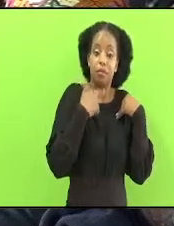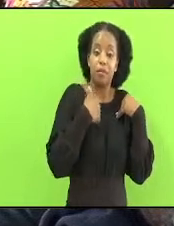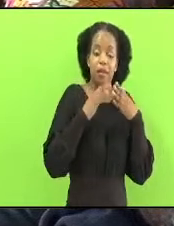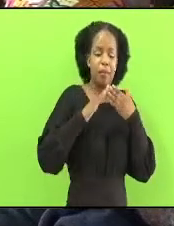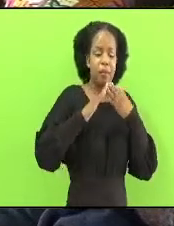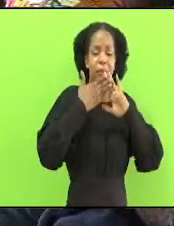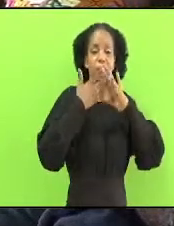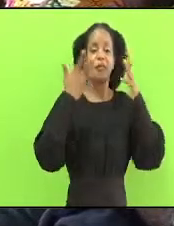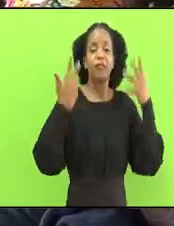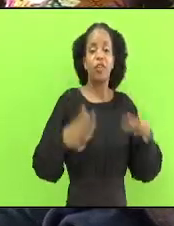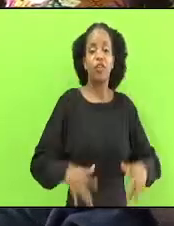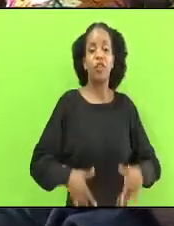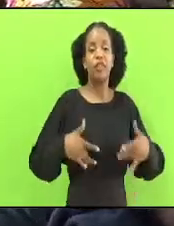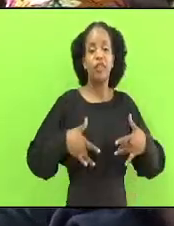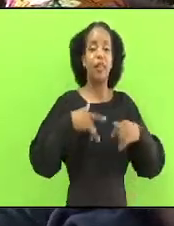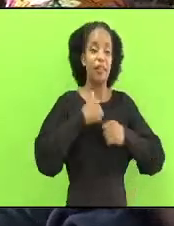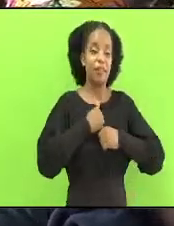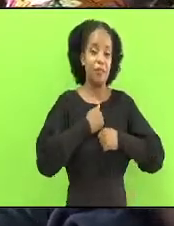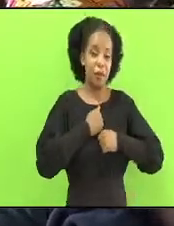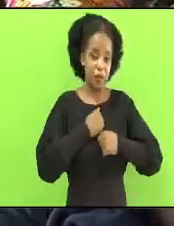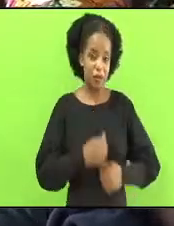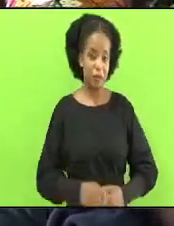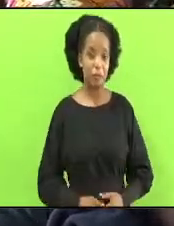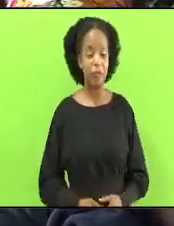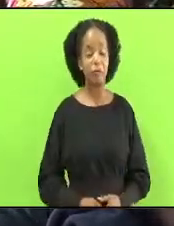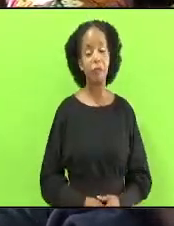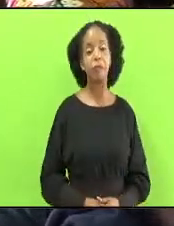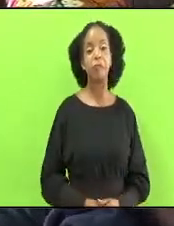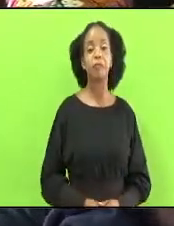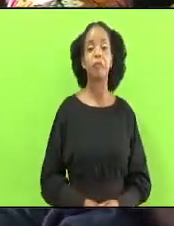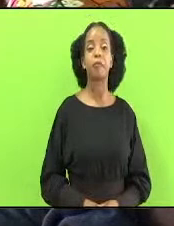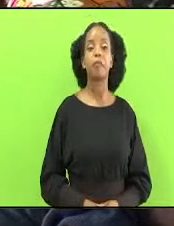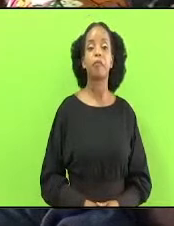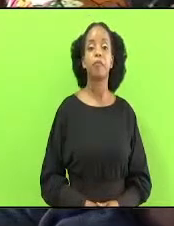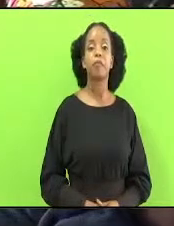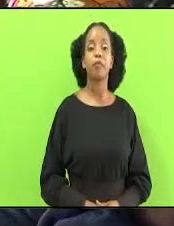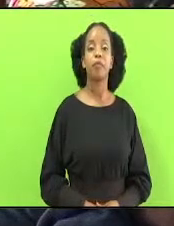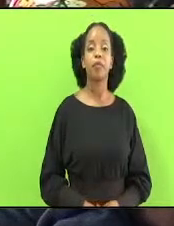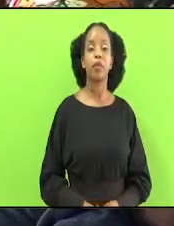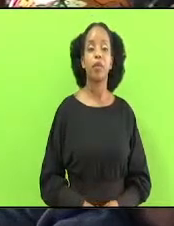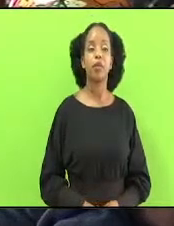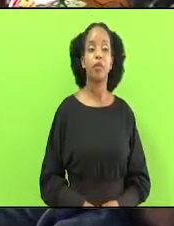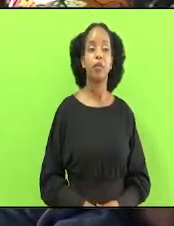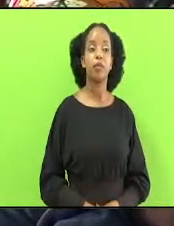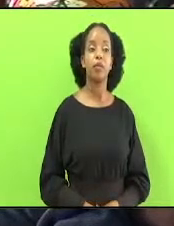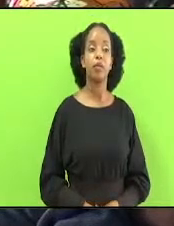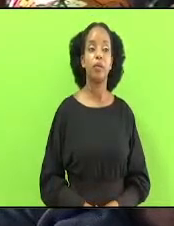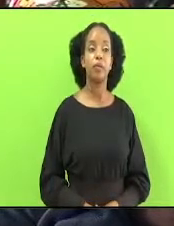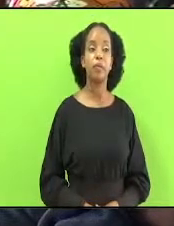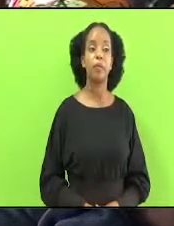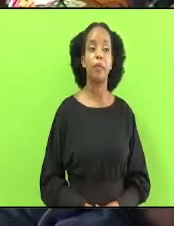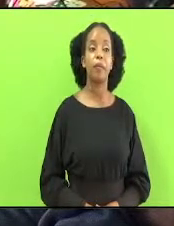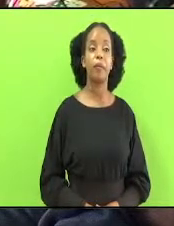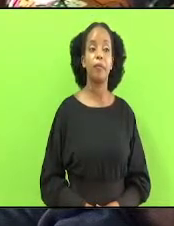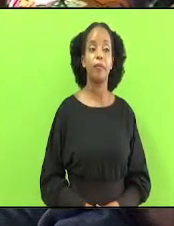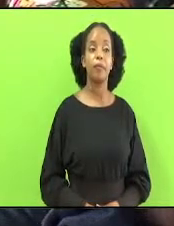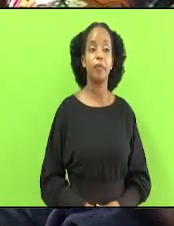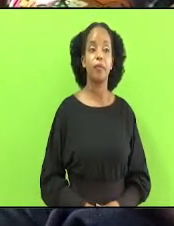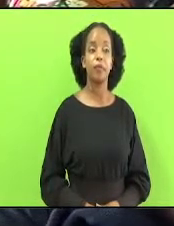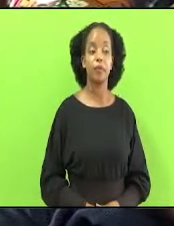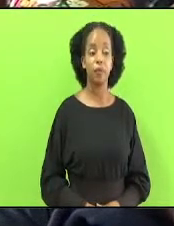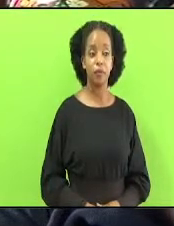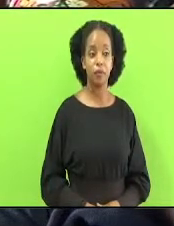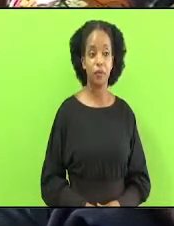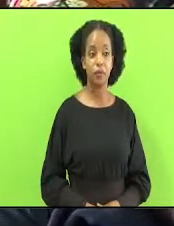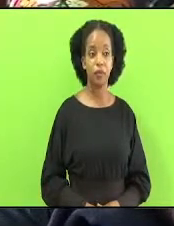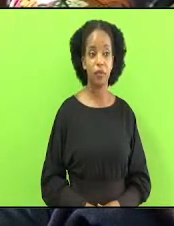rona. Rona rile ra itemogela ditlamorago tsa go fetoga ga loabi. We